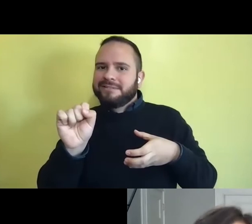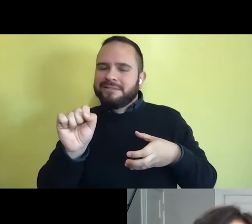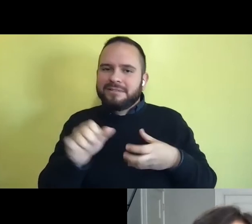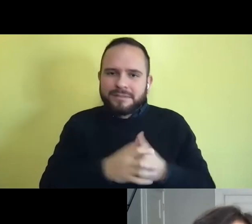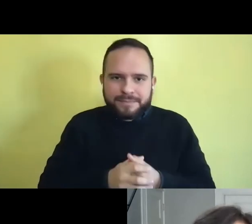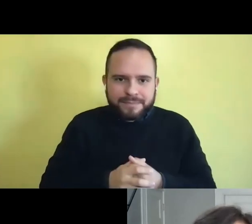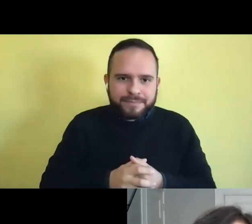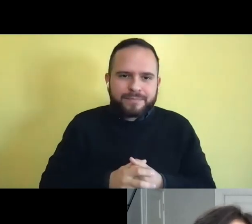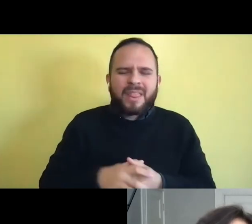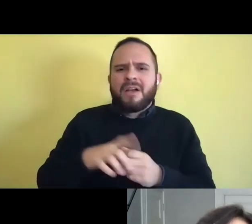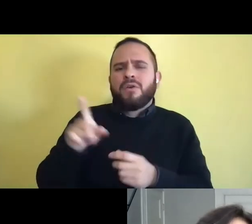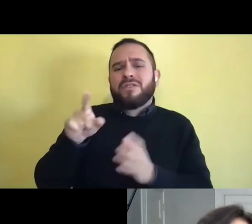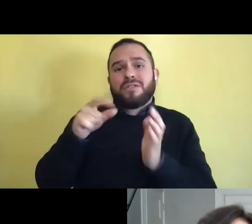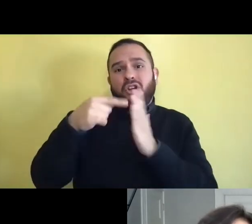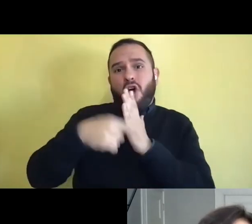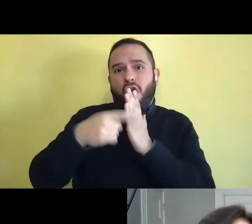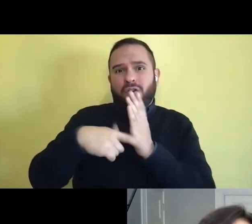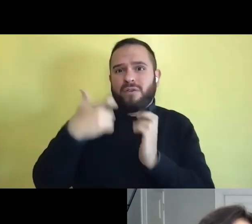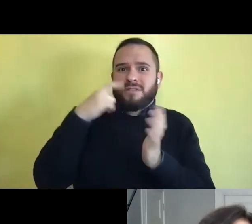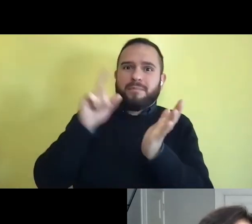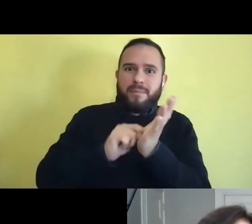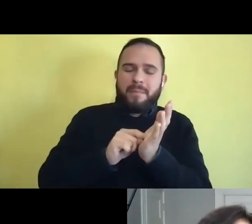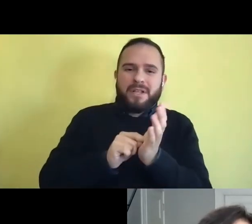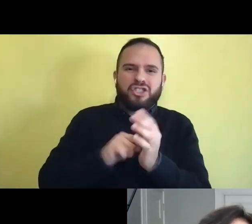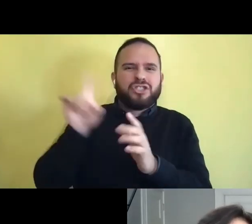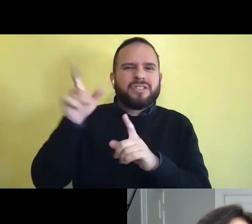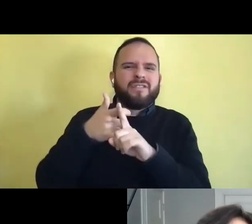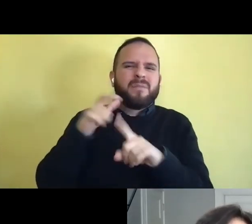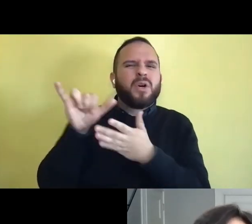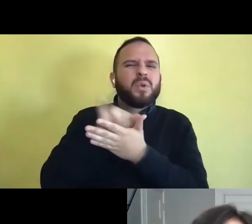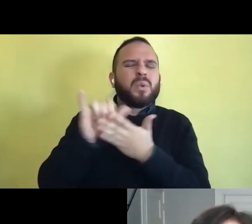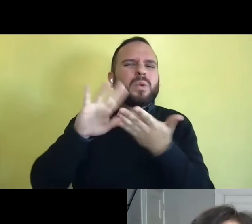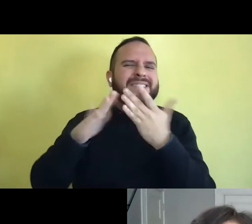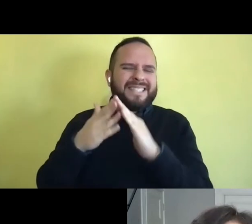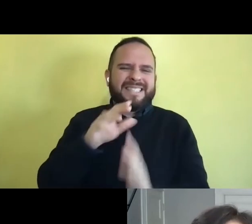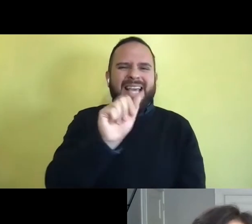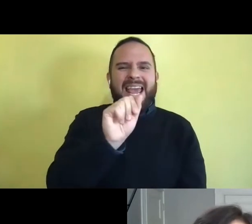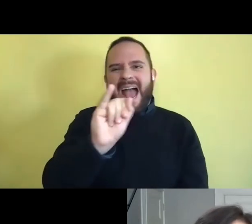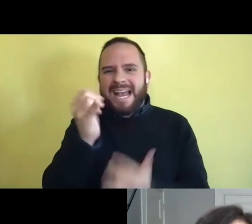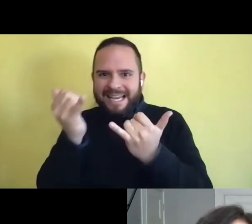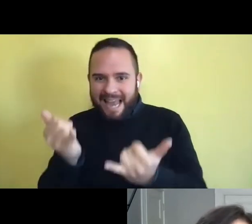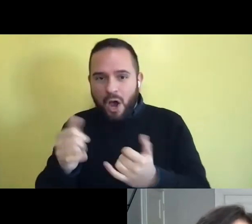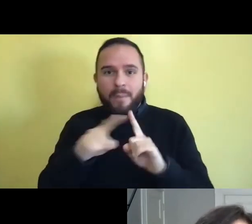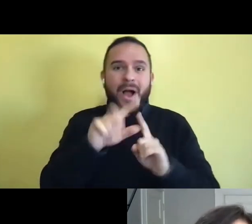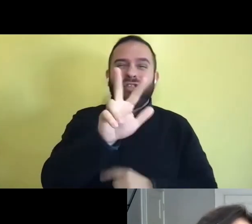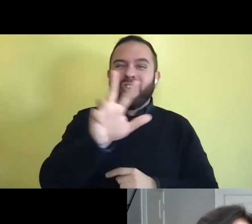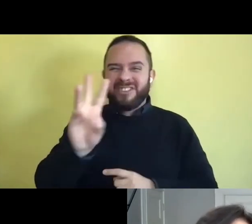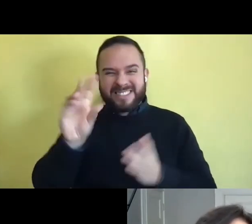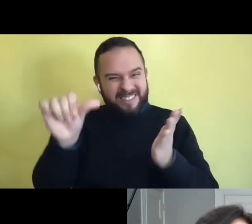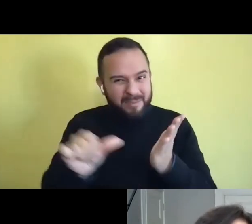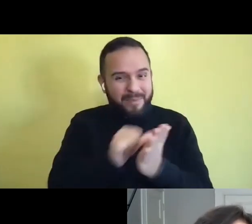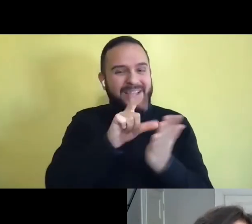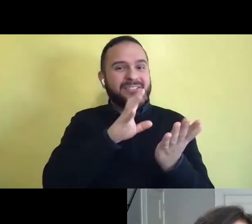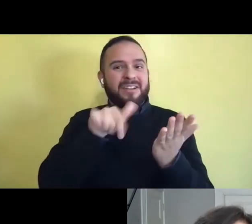published by AI Now Institute out of New York City. The whole 36 pages about how women are